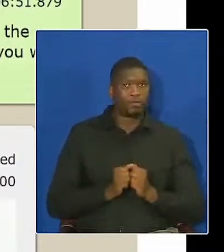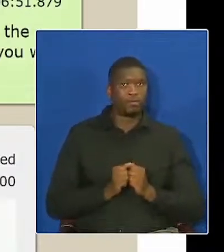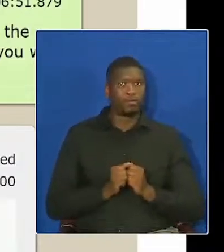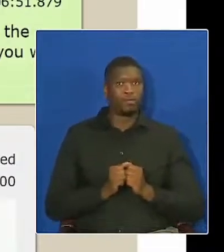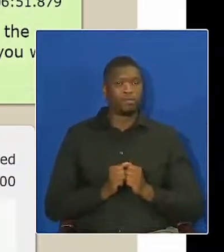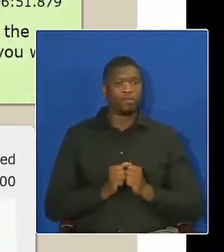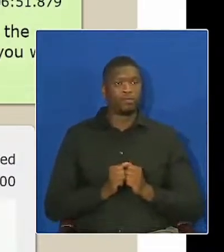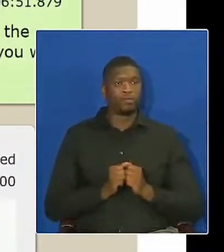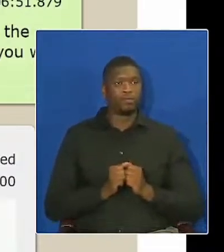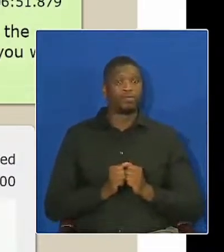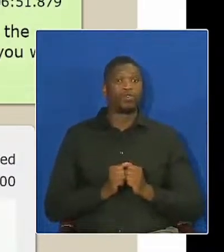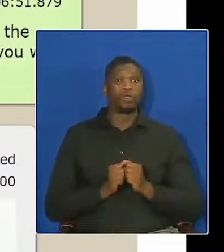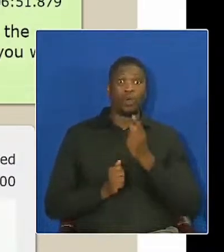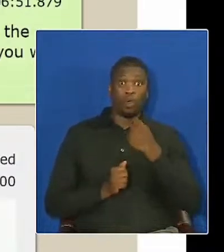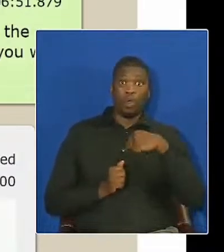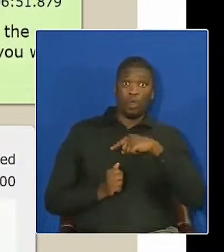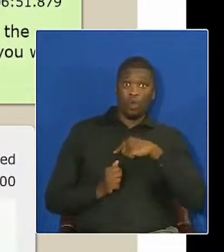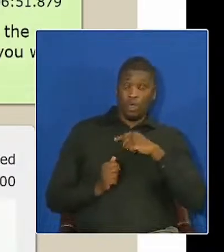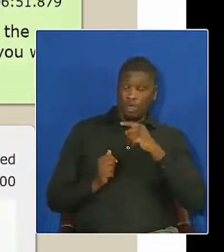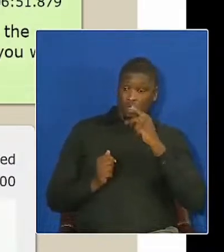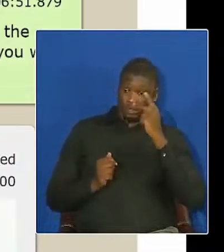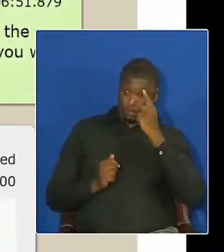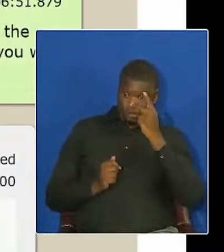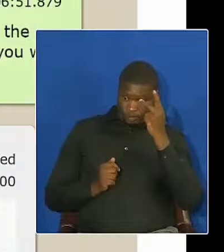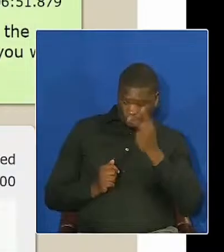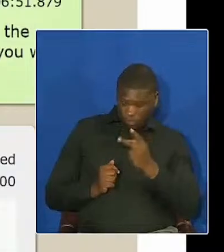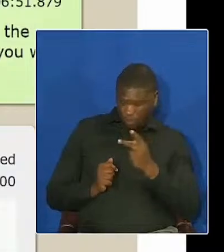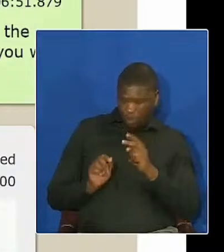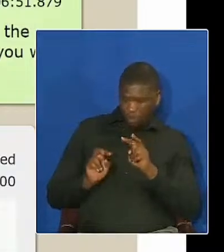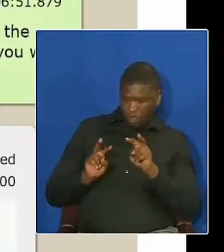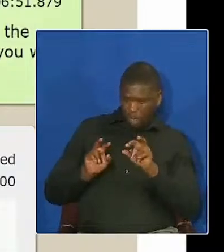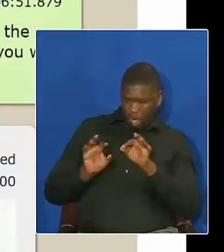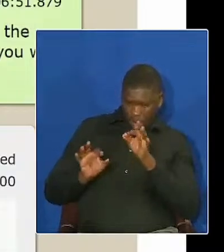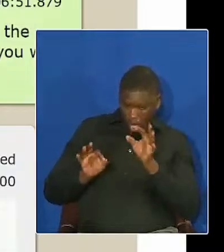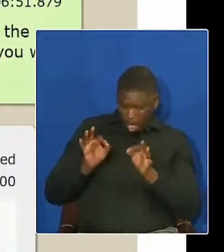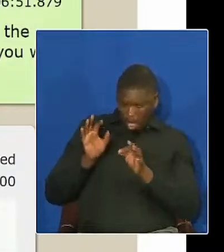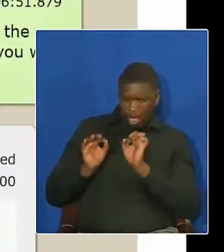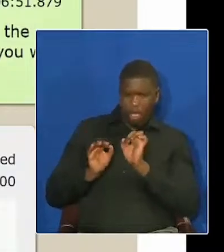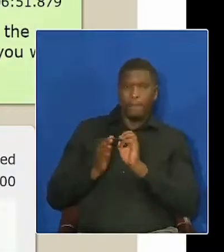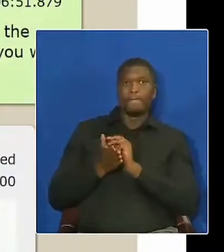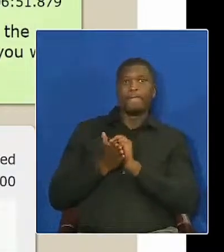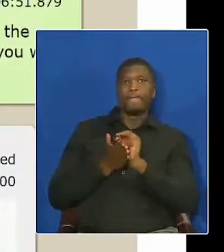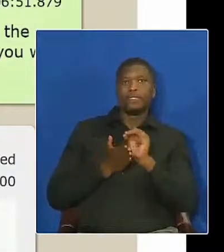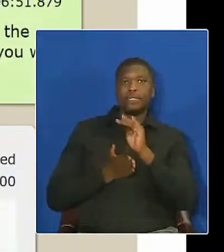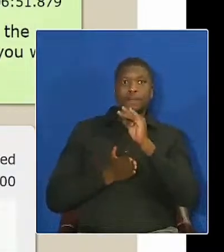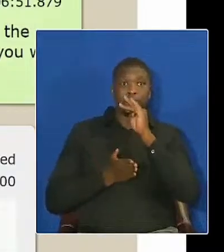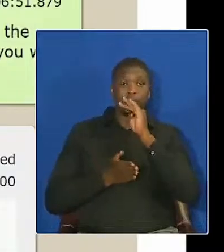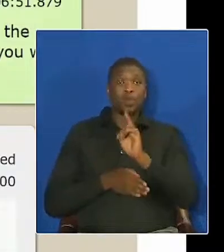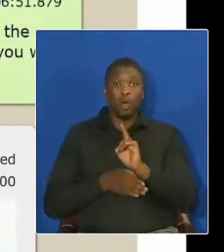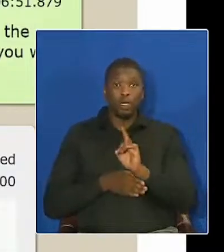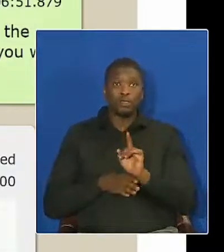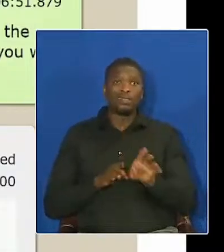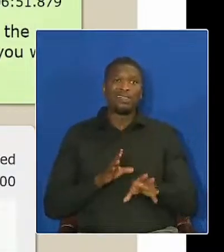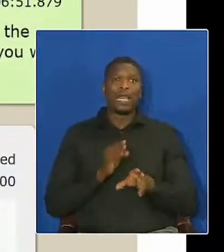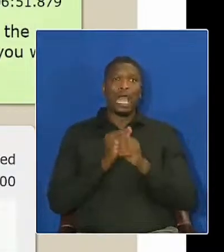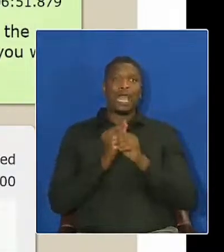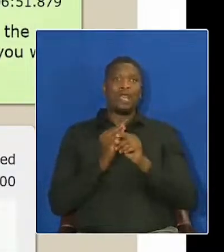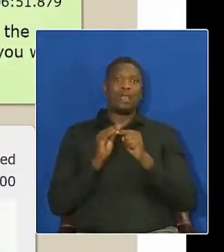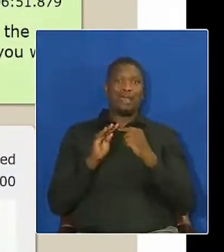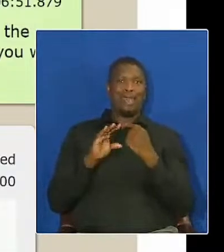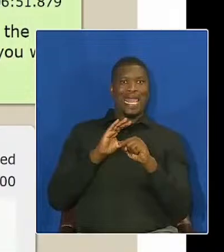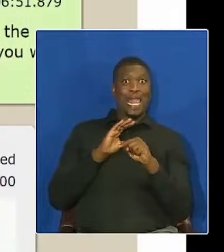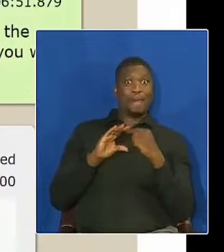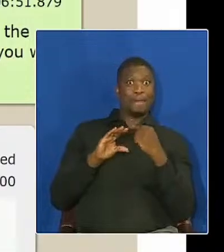The interpretation of the message together with the email